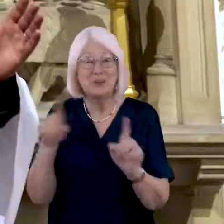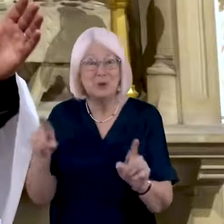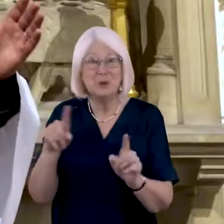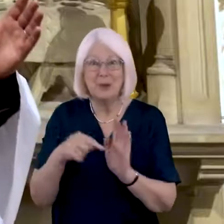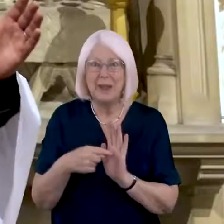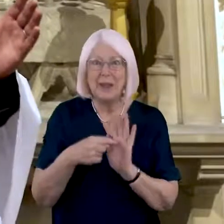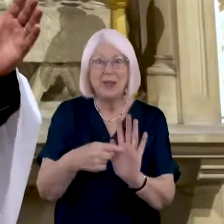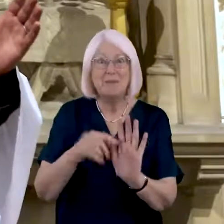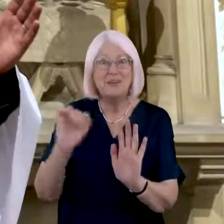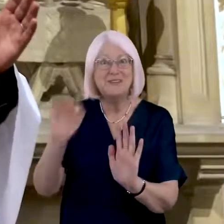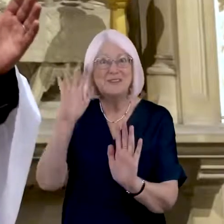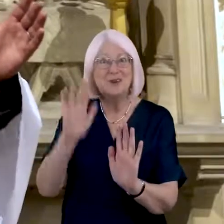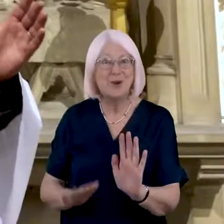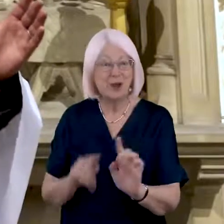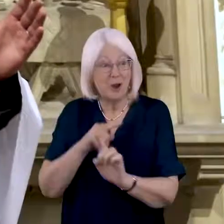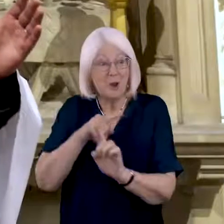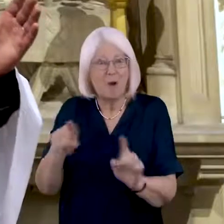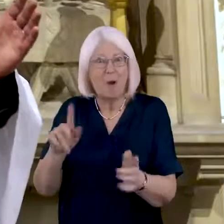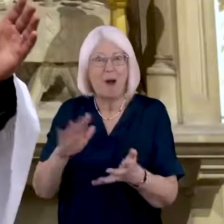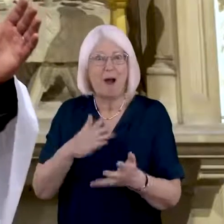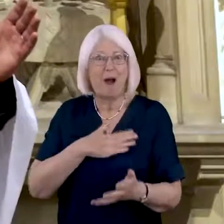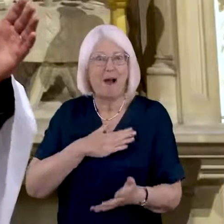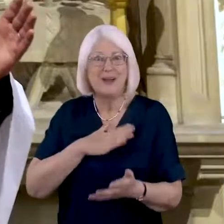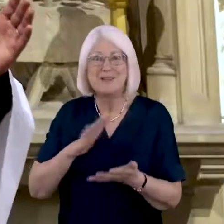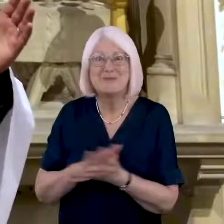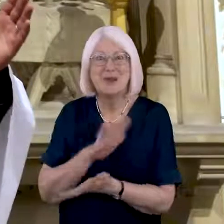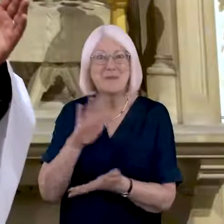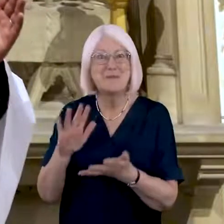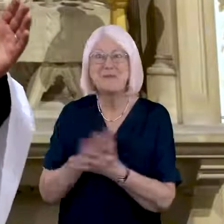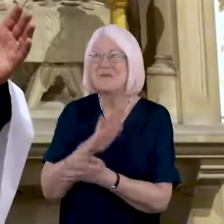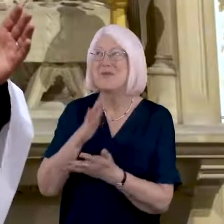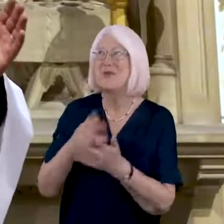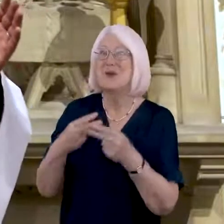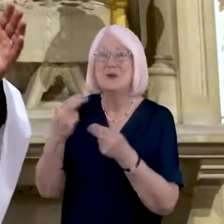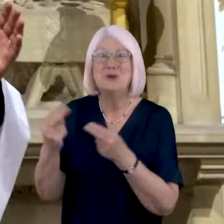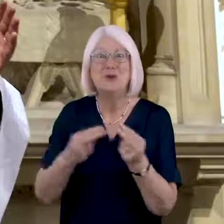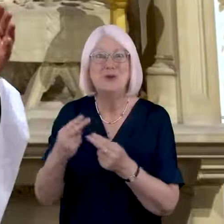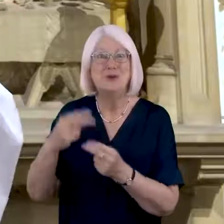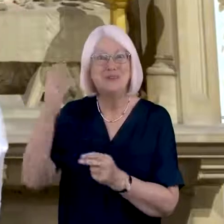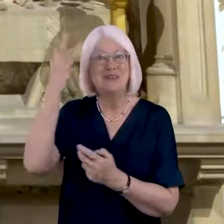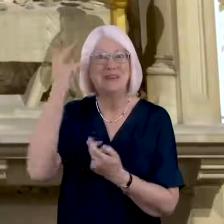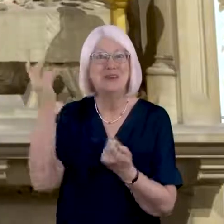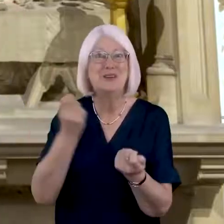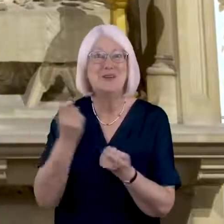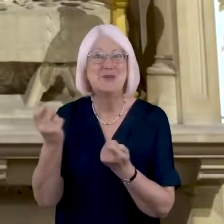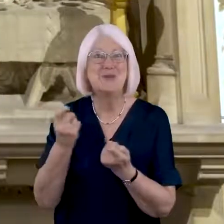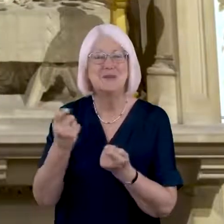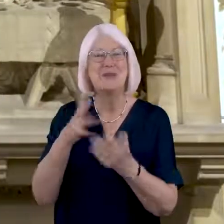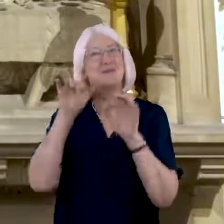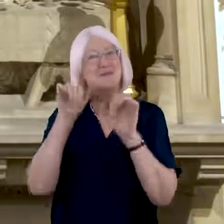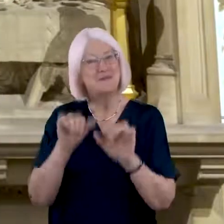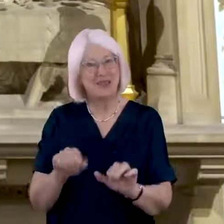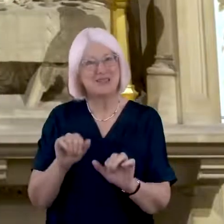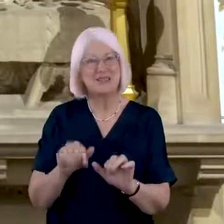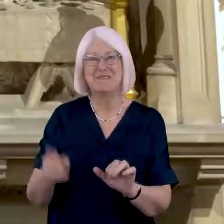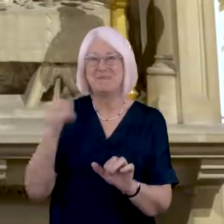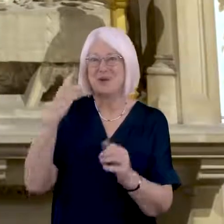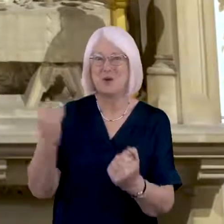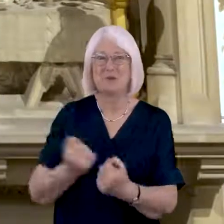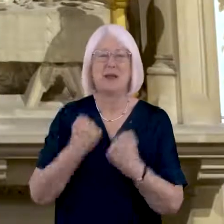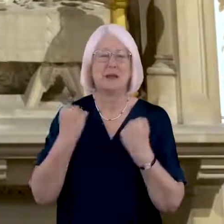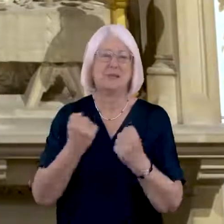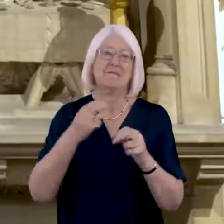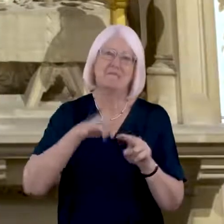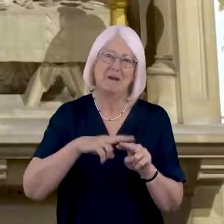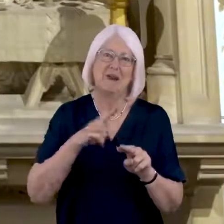and gladden your hearts with the good news of his kingdom. And the blessing of God Almighty, the Father, the Son, and